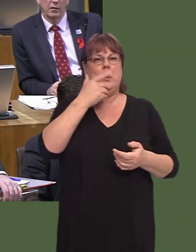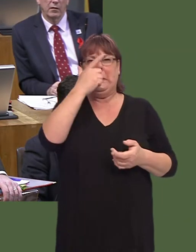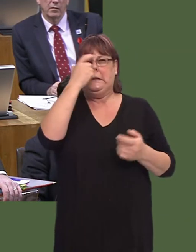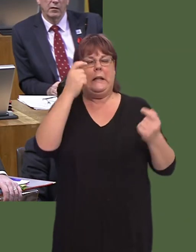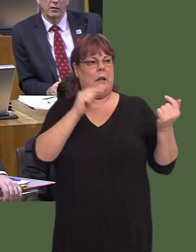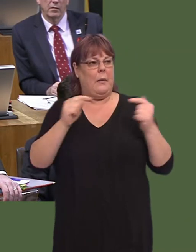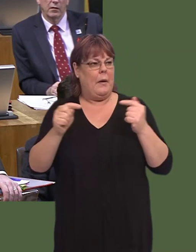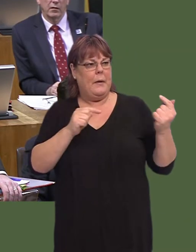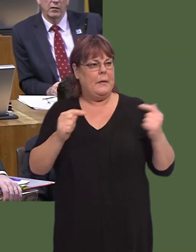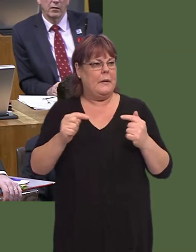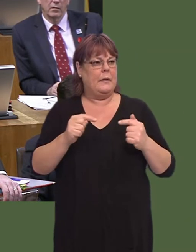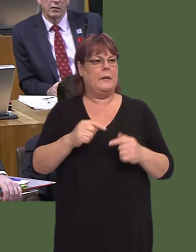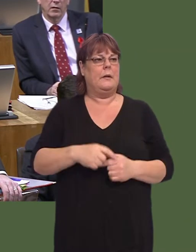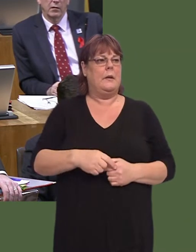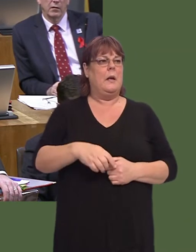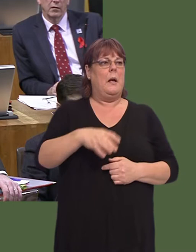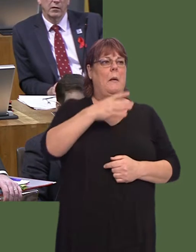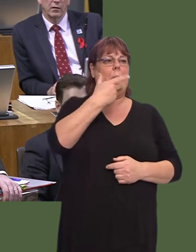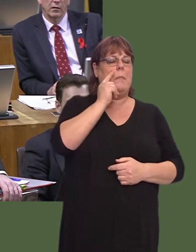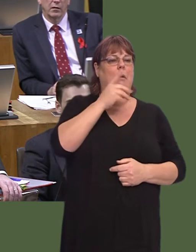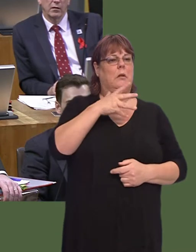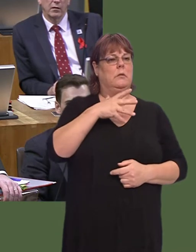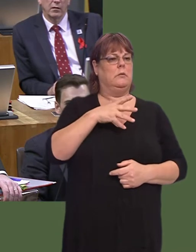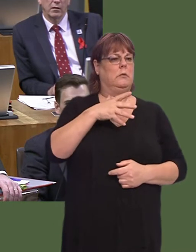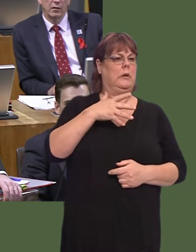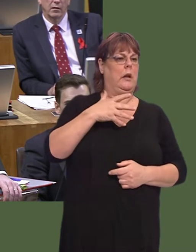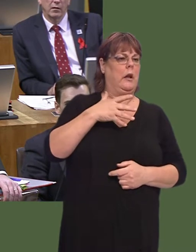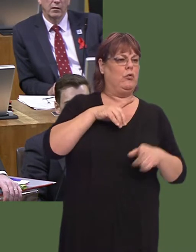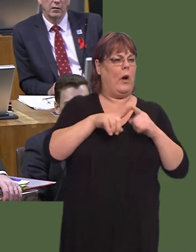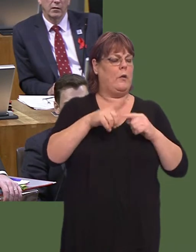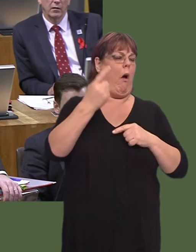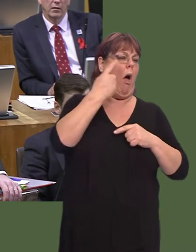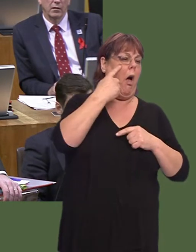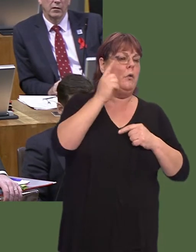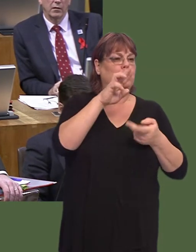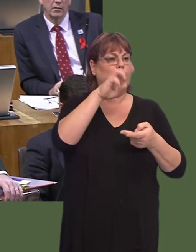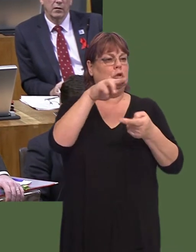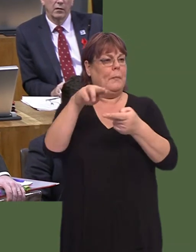really understand how to get the best tariff, despite people's best endeavours